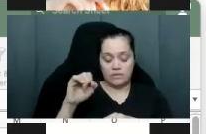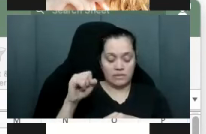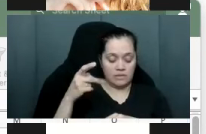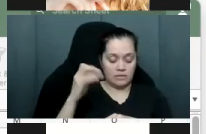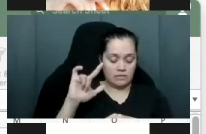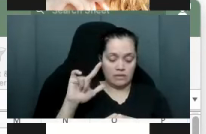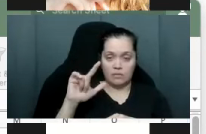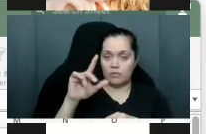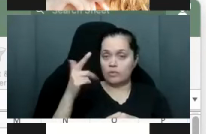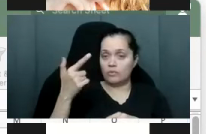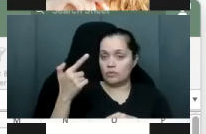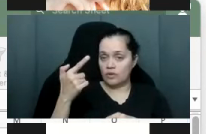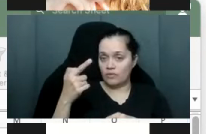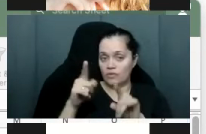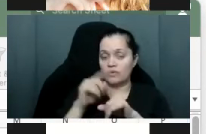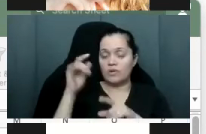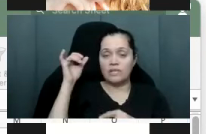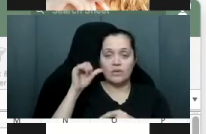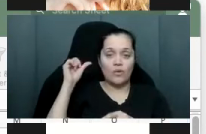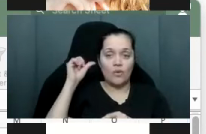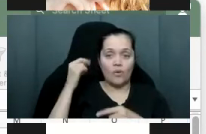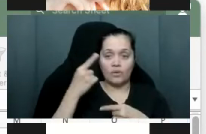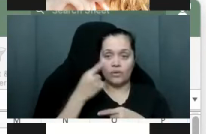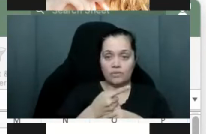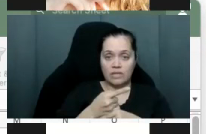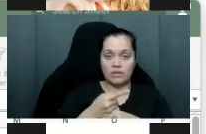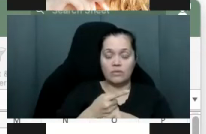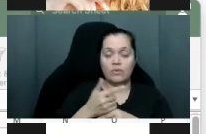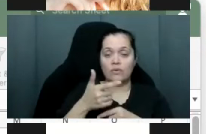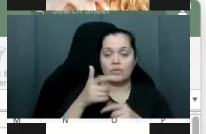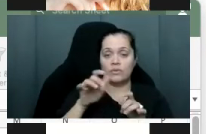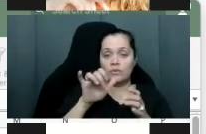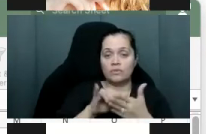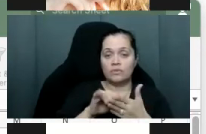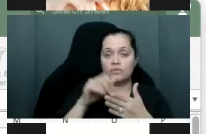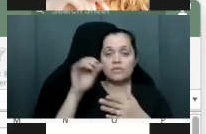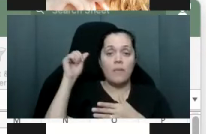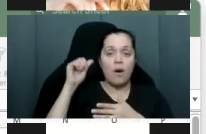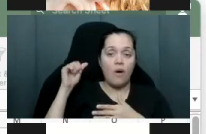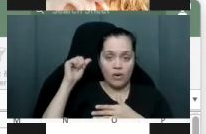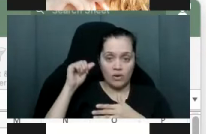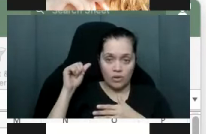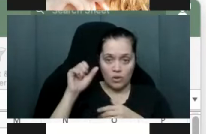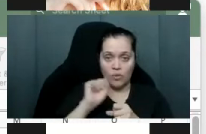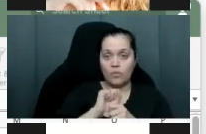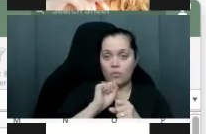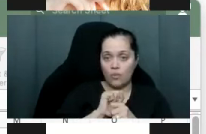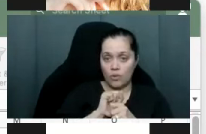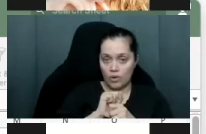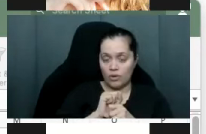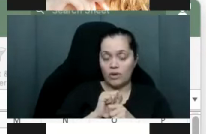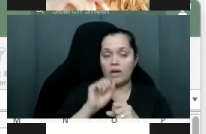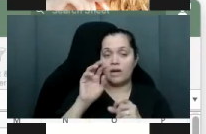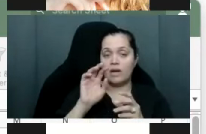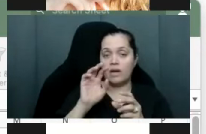21st. It's an audio day where you will do some audio work and